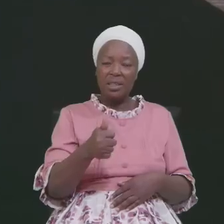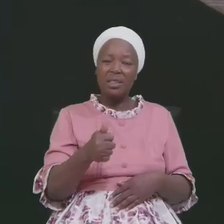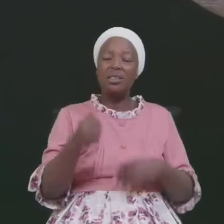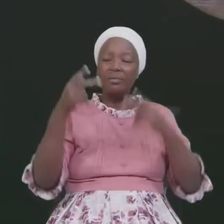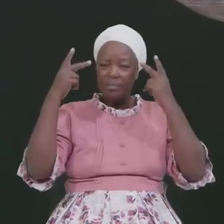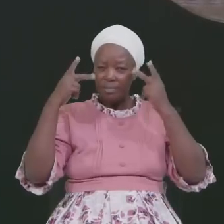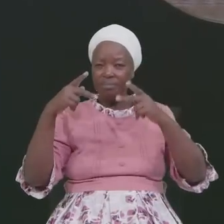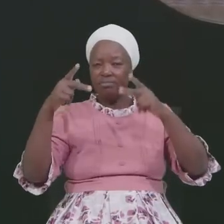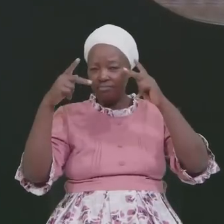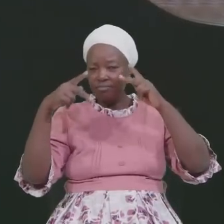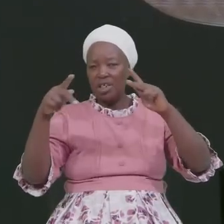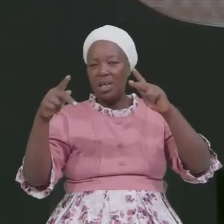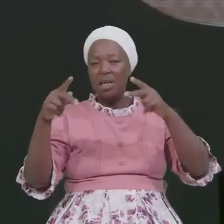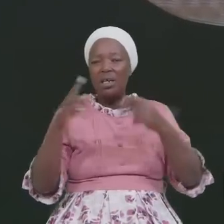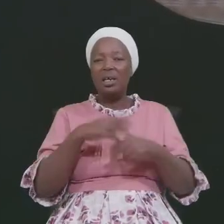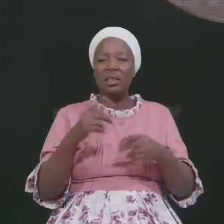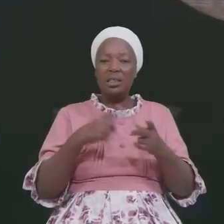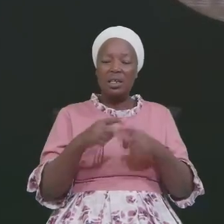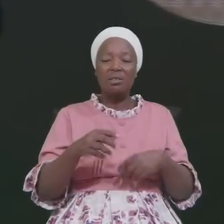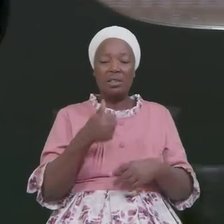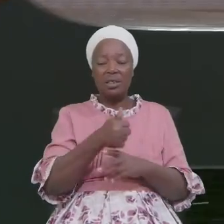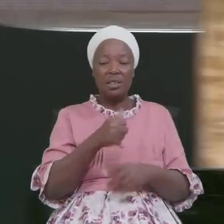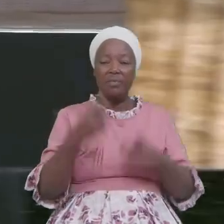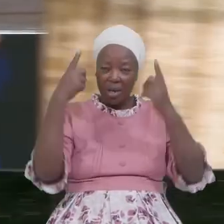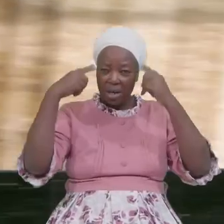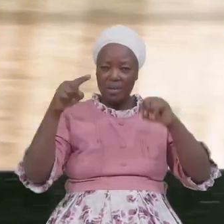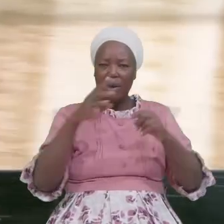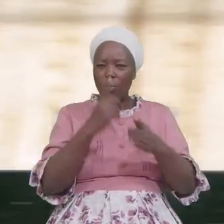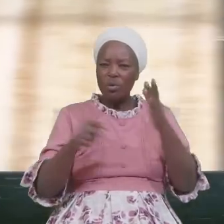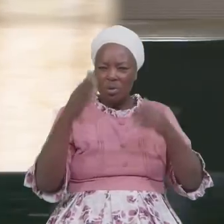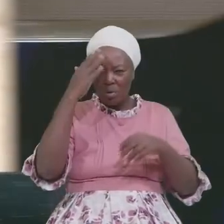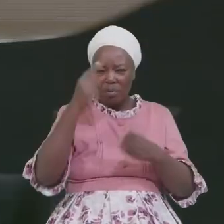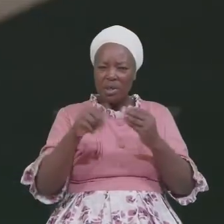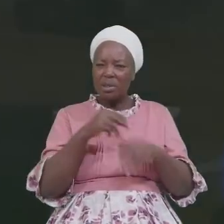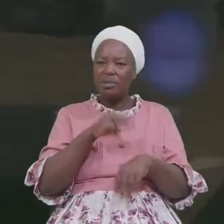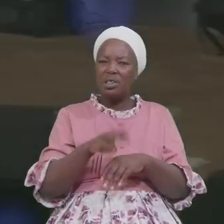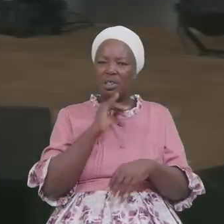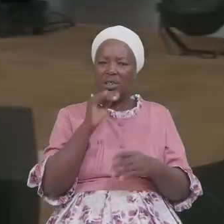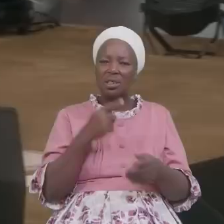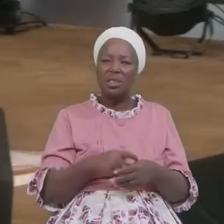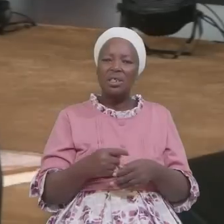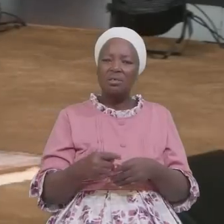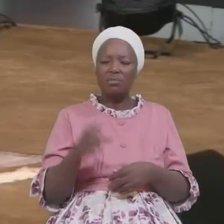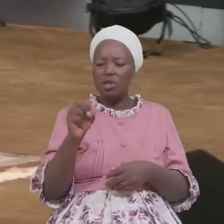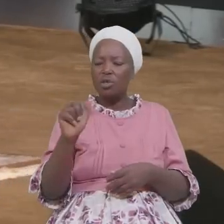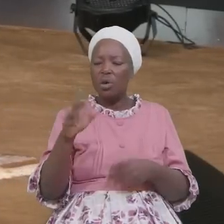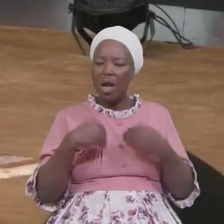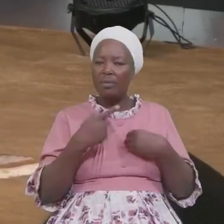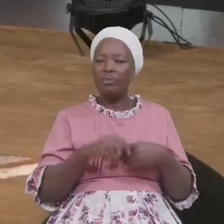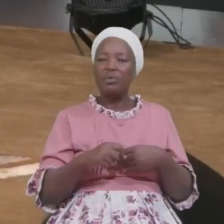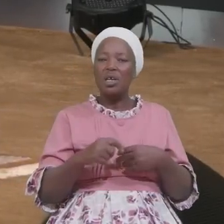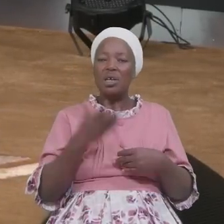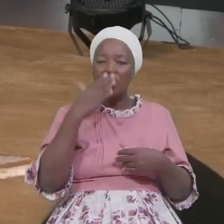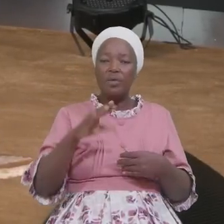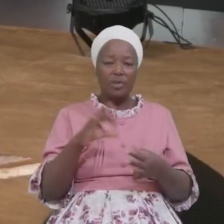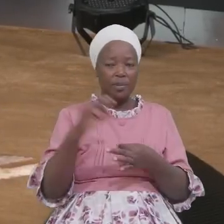self-propagation. What we know of the music ministry is Saul had an evil spirit, and he called